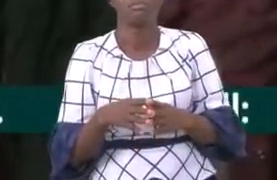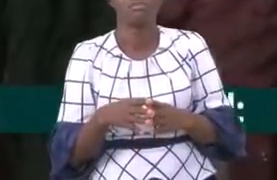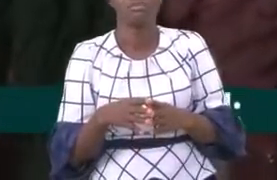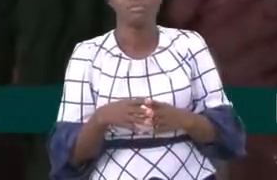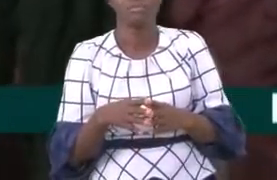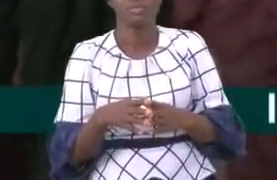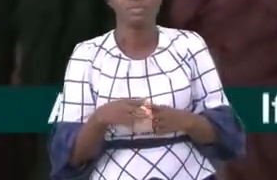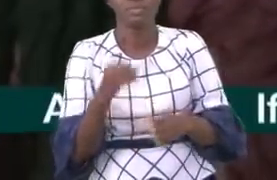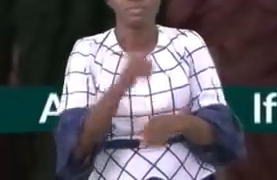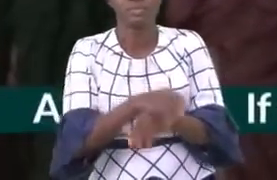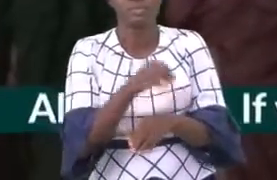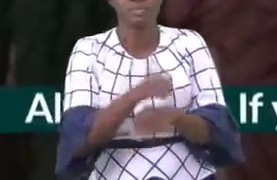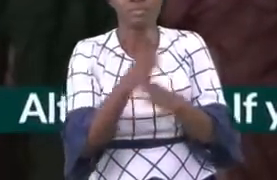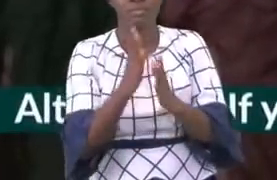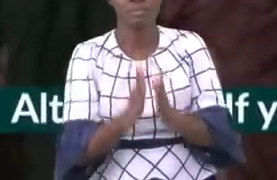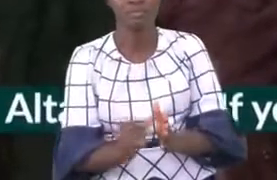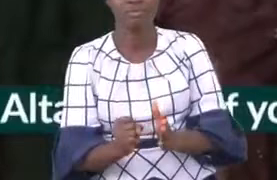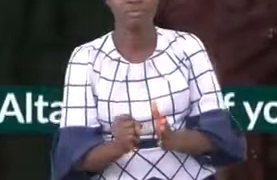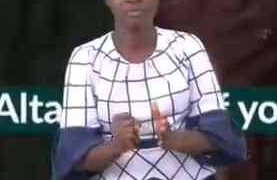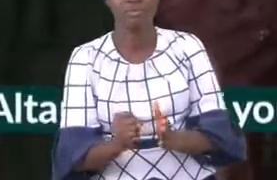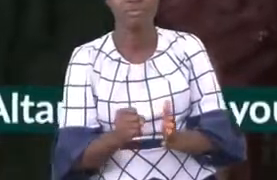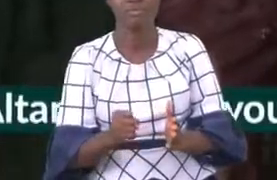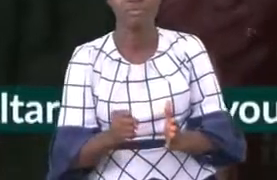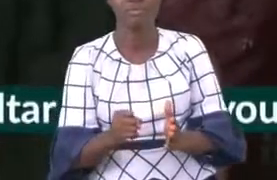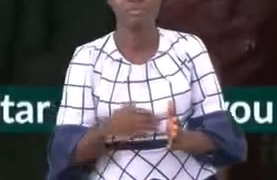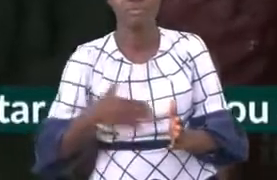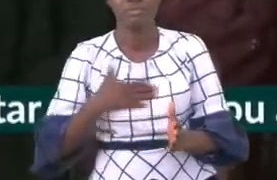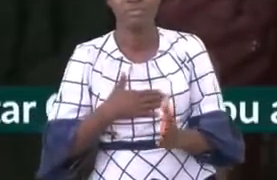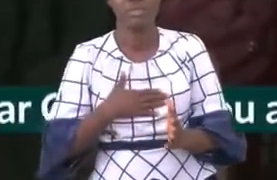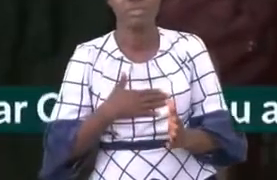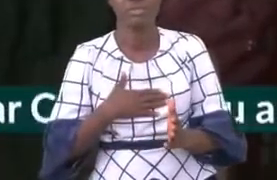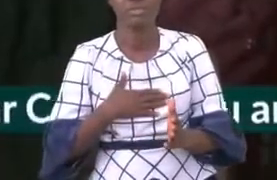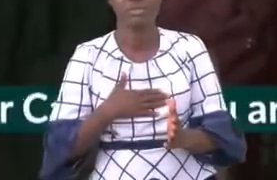take all the necessary details.